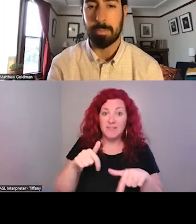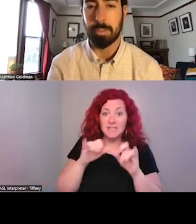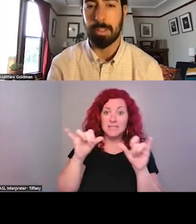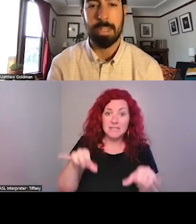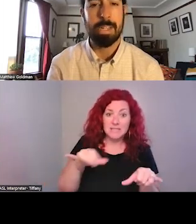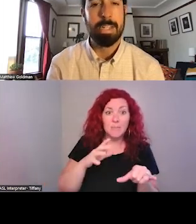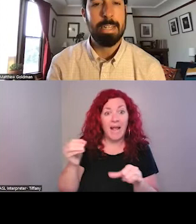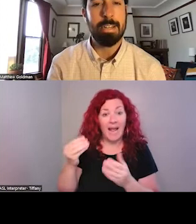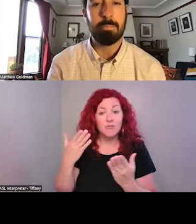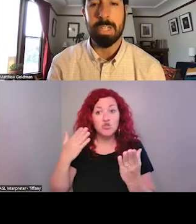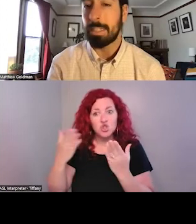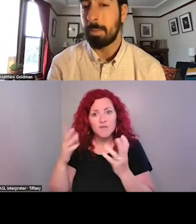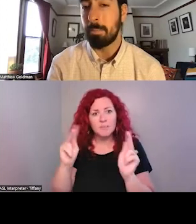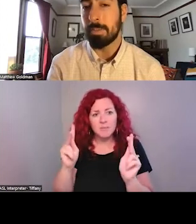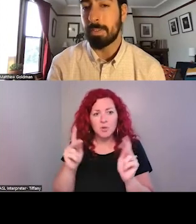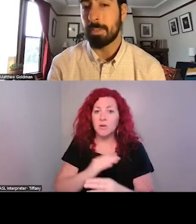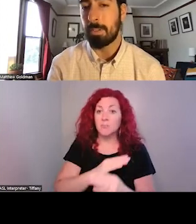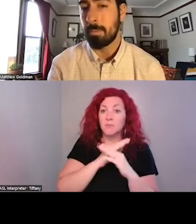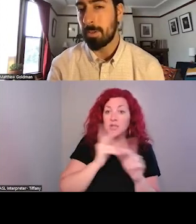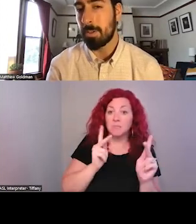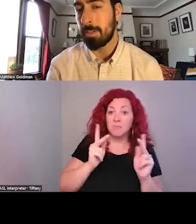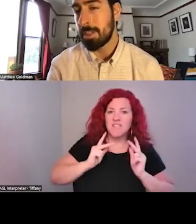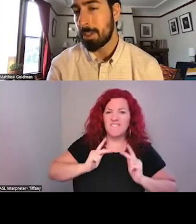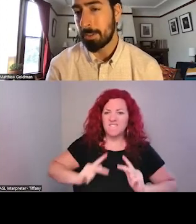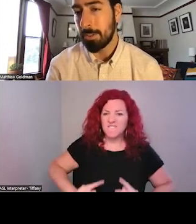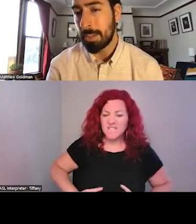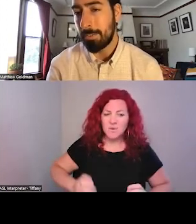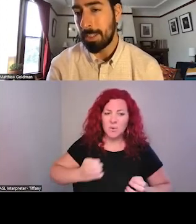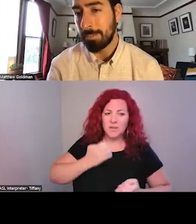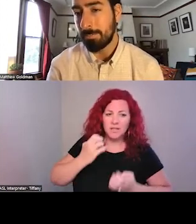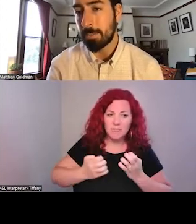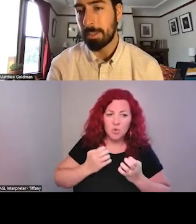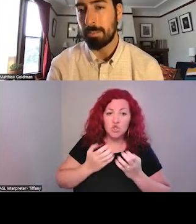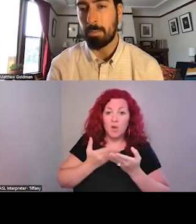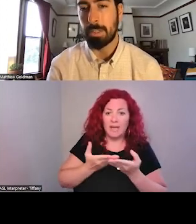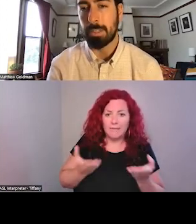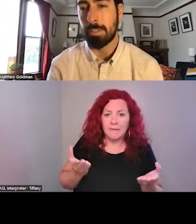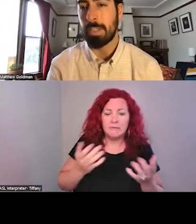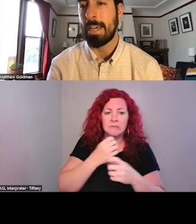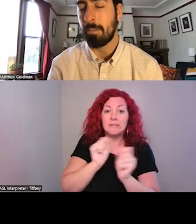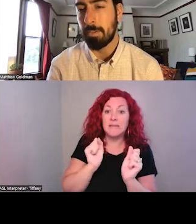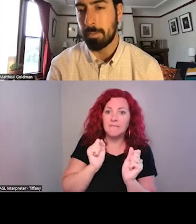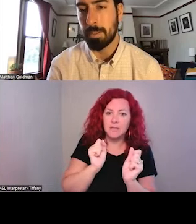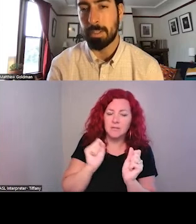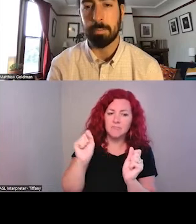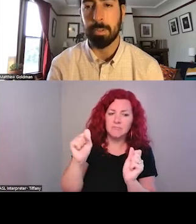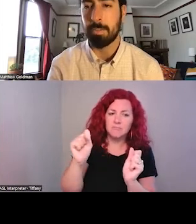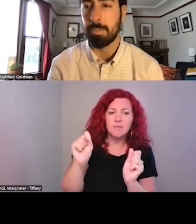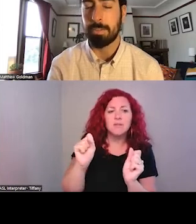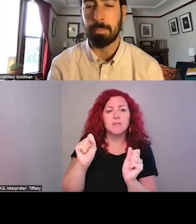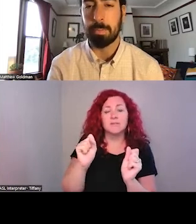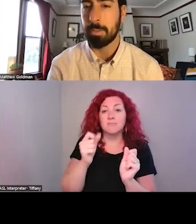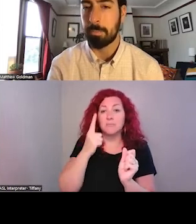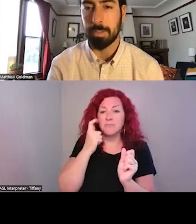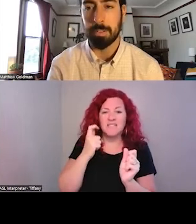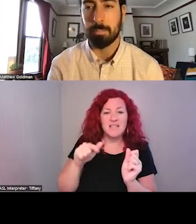serving people. Protecting people's physical, emotional, and material safety is really important given how vulnerable and exposed